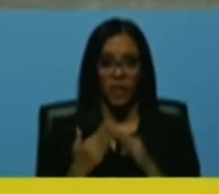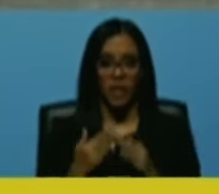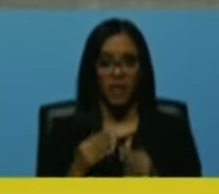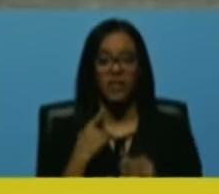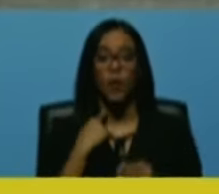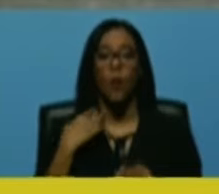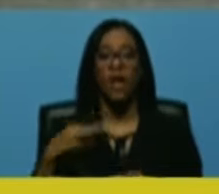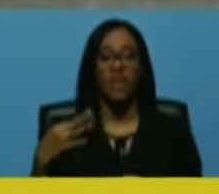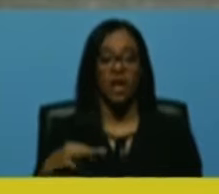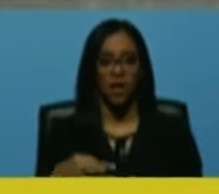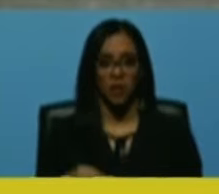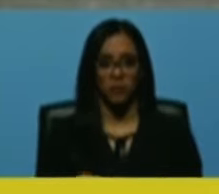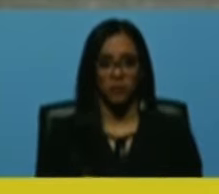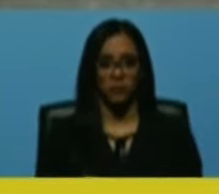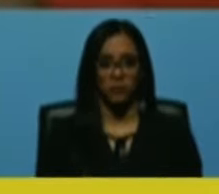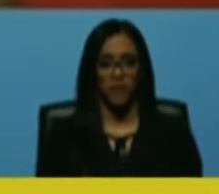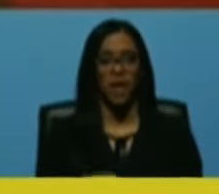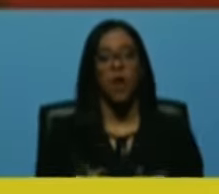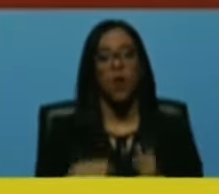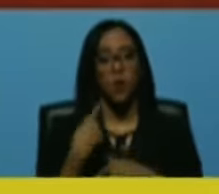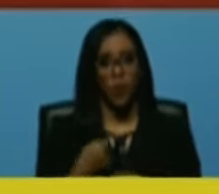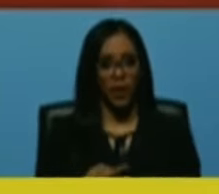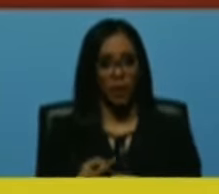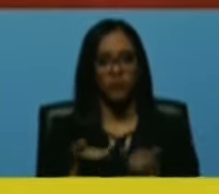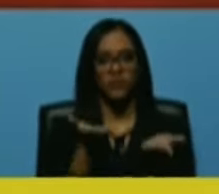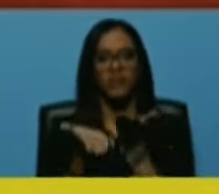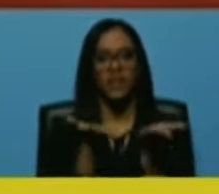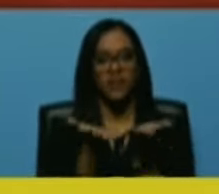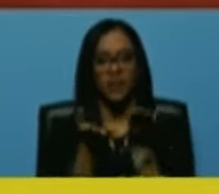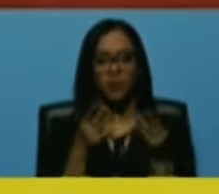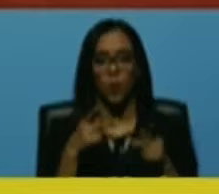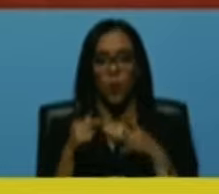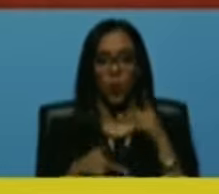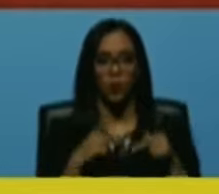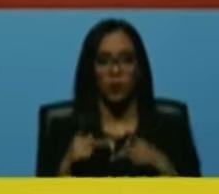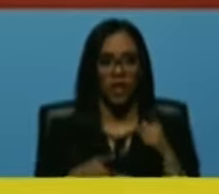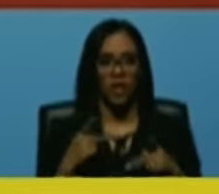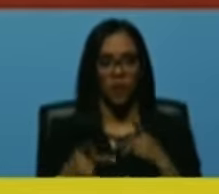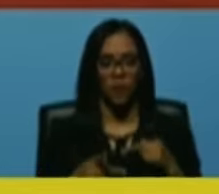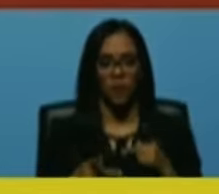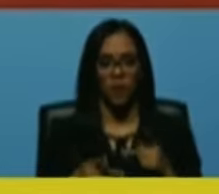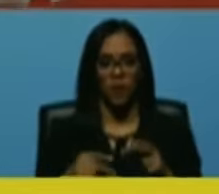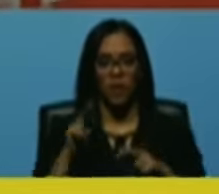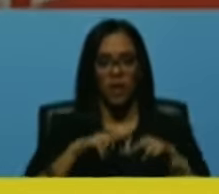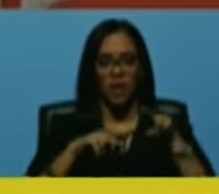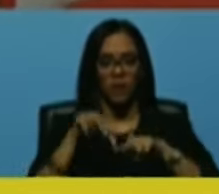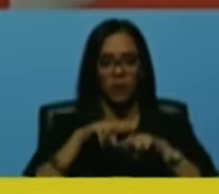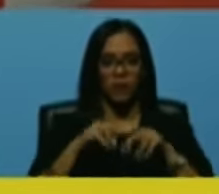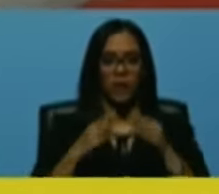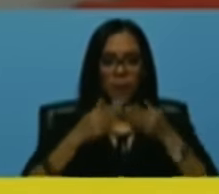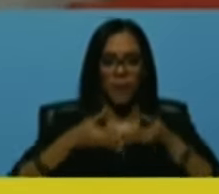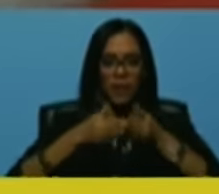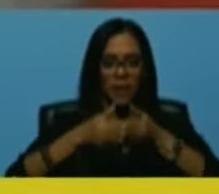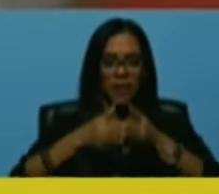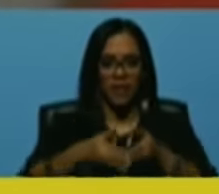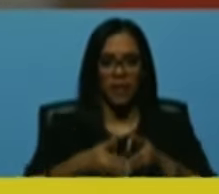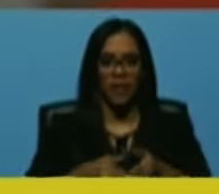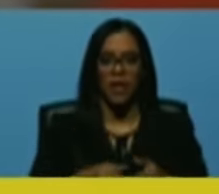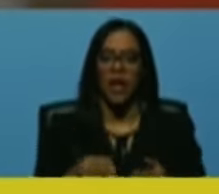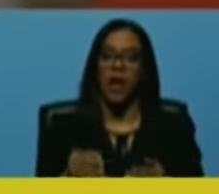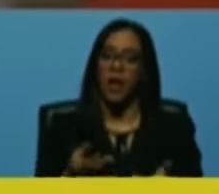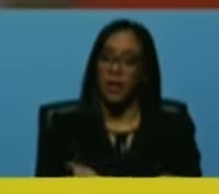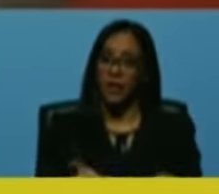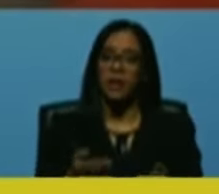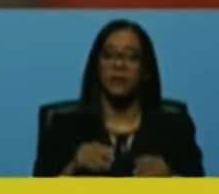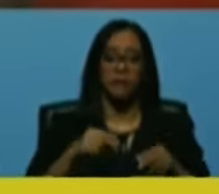right? Then afterwards goes productive services, infrastructure, sea